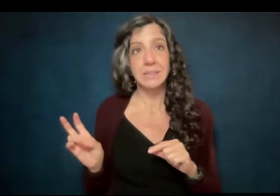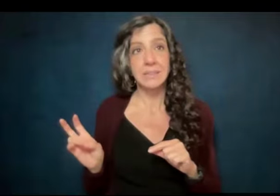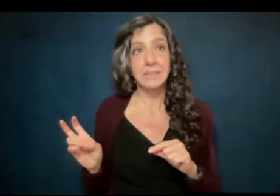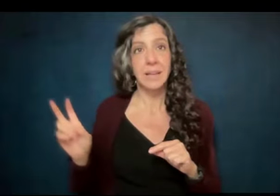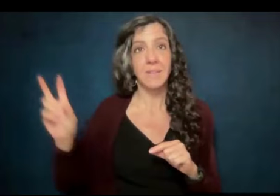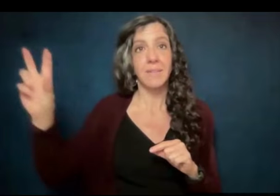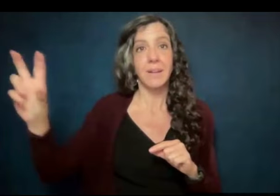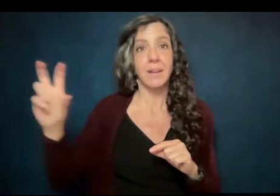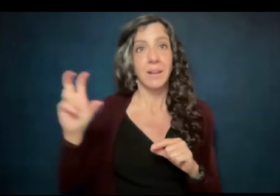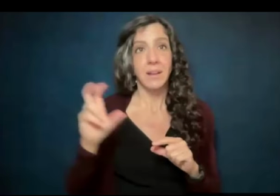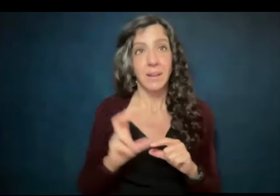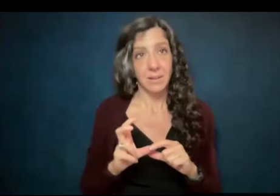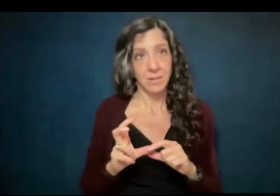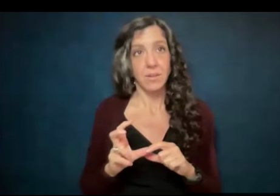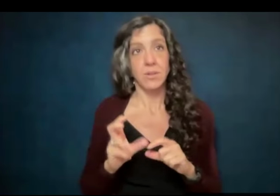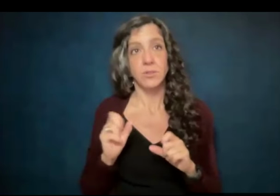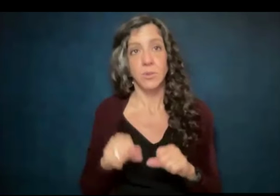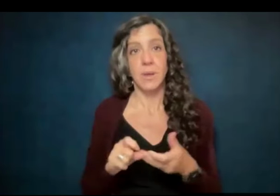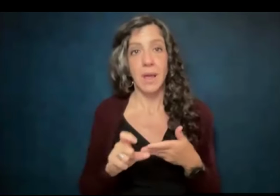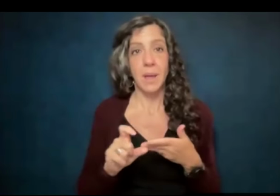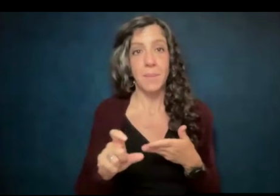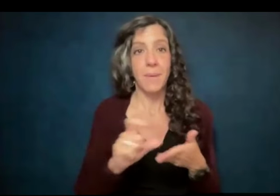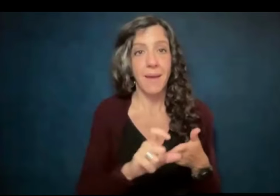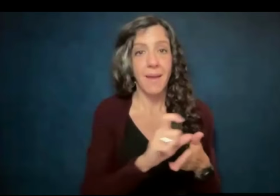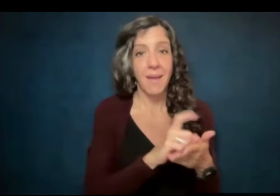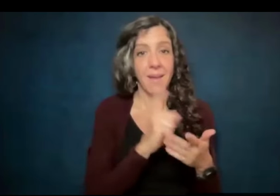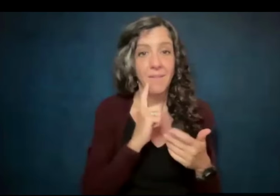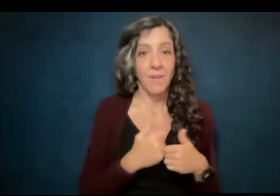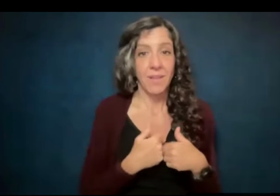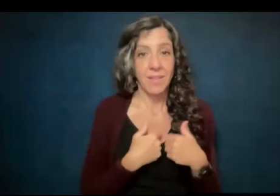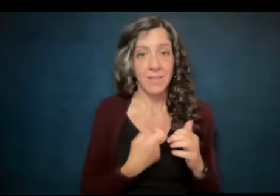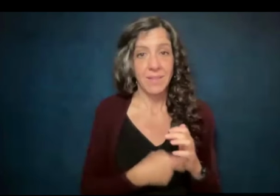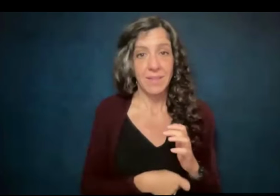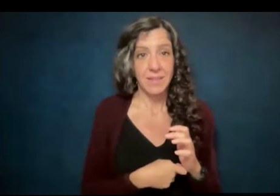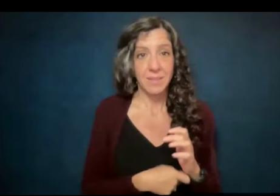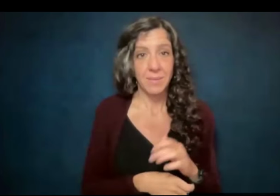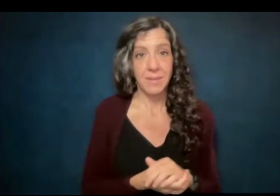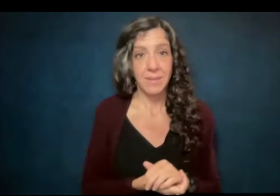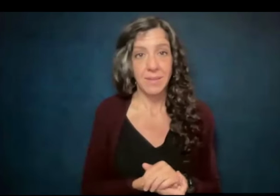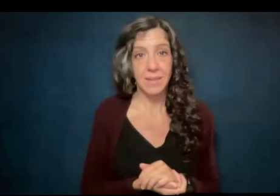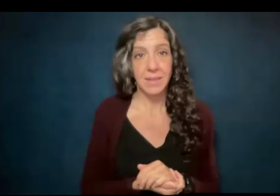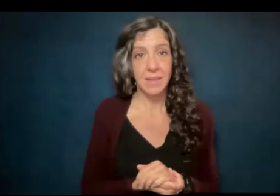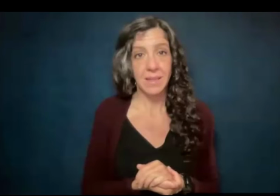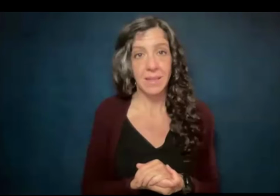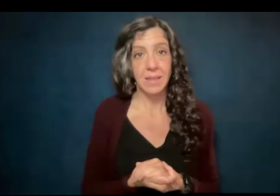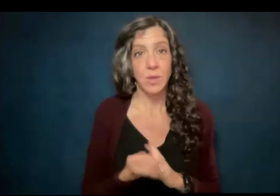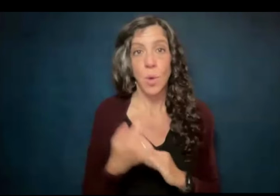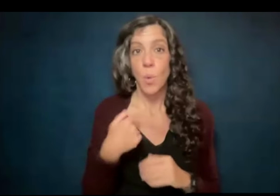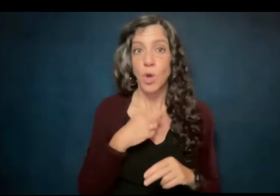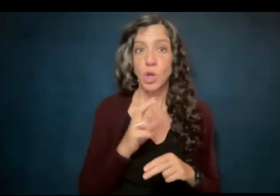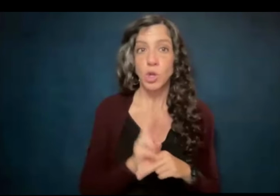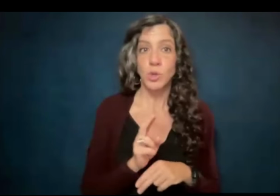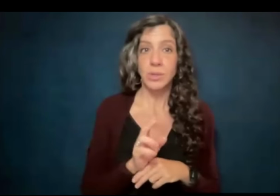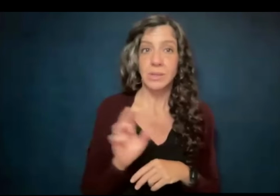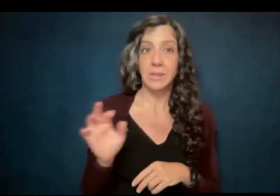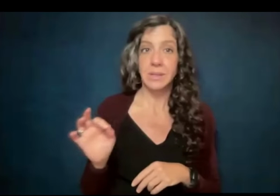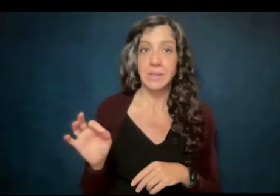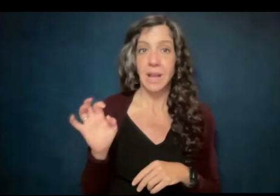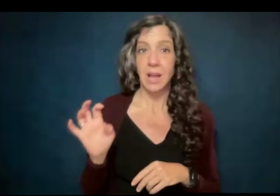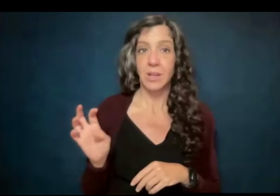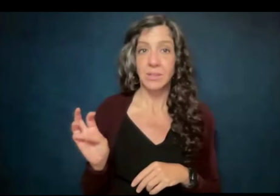$967. So he can still have money to pay his living expenses. Okay, again, we're using the